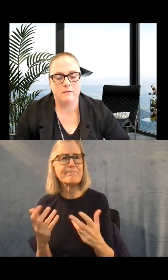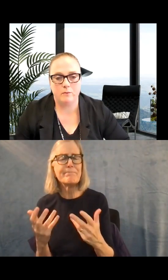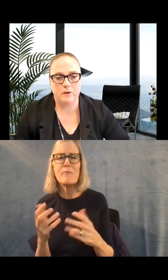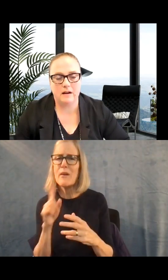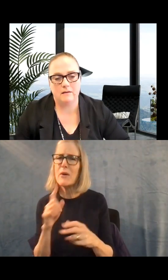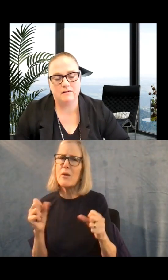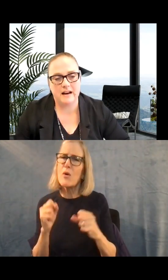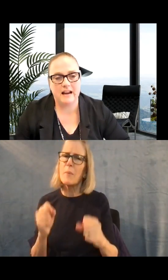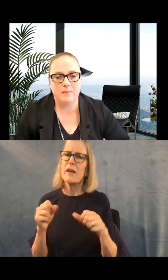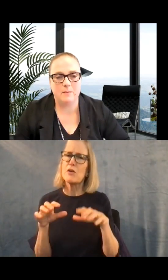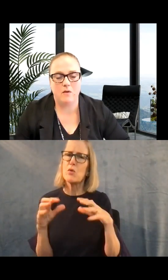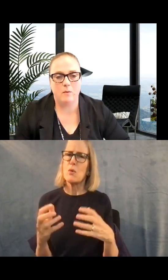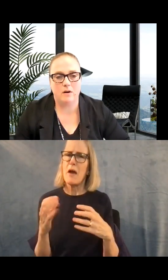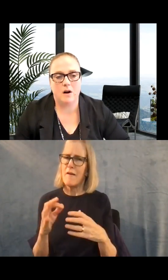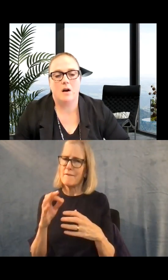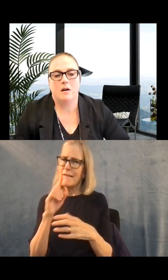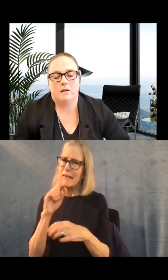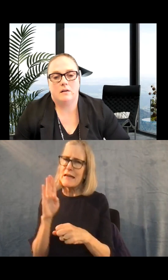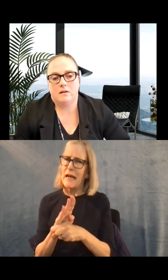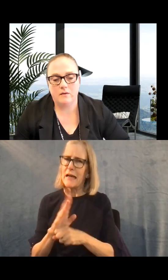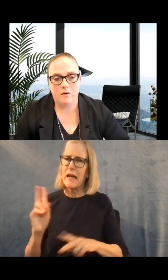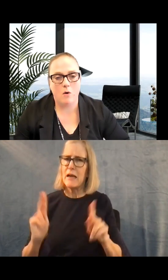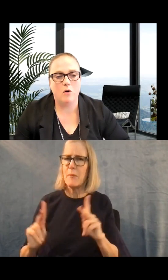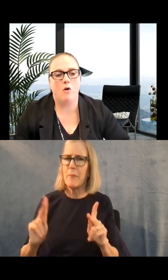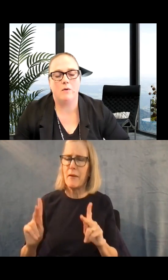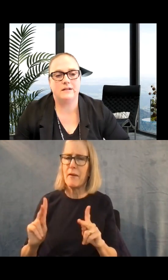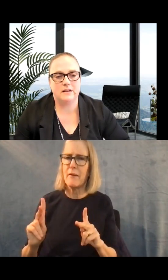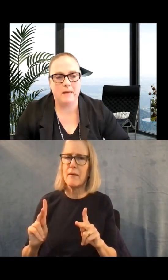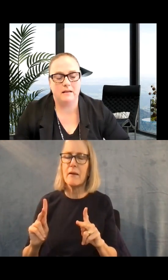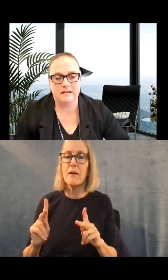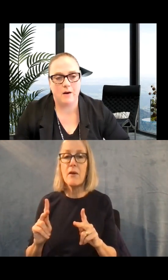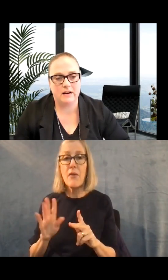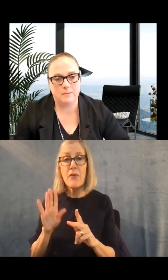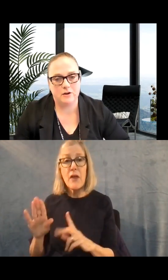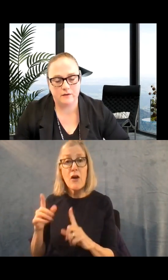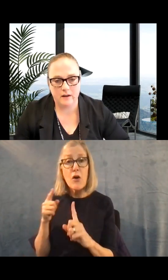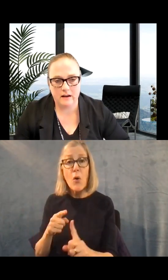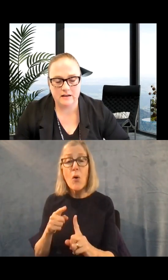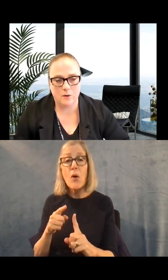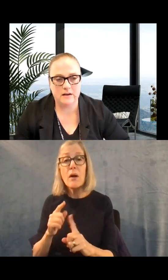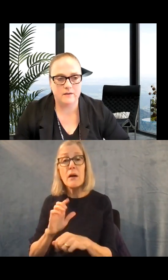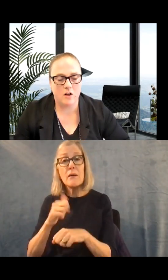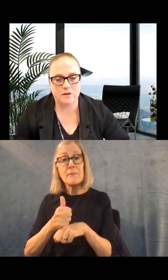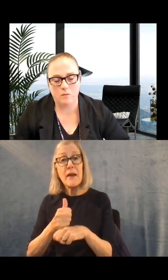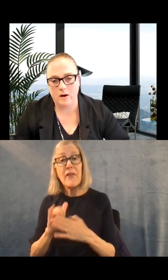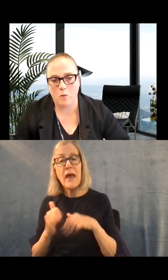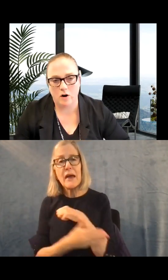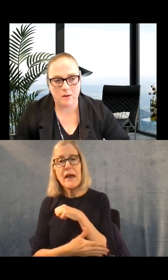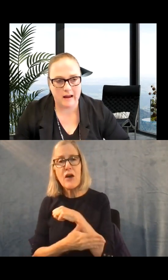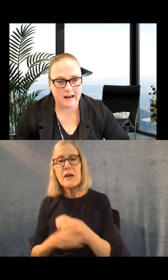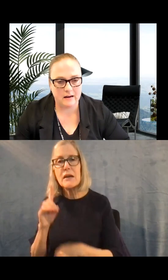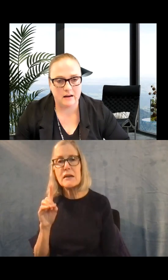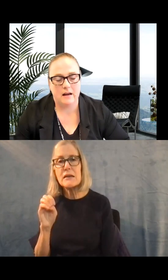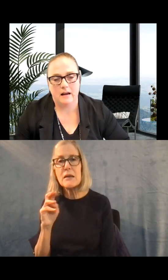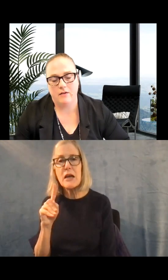group of really dedicated people that were, the whole goal was to make this county dementia friendly. And so we developed like a